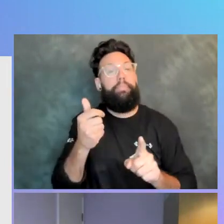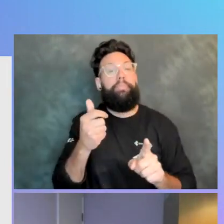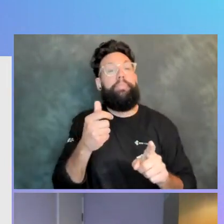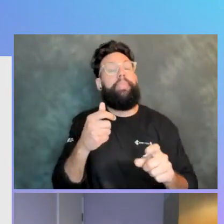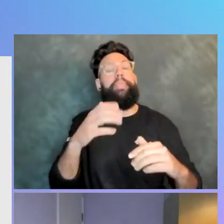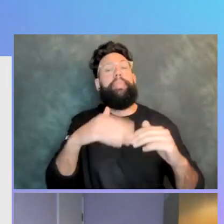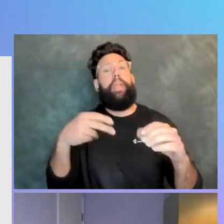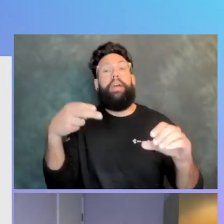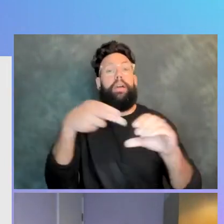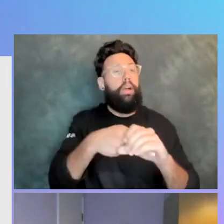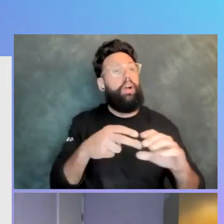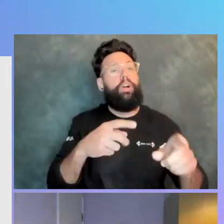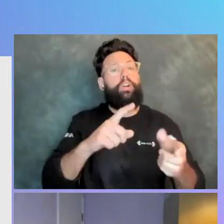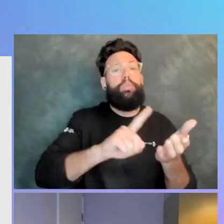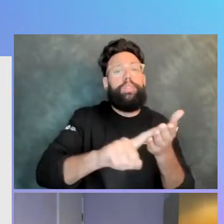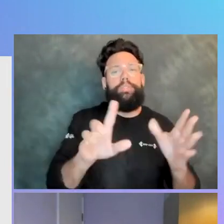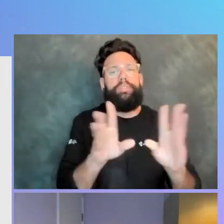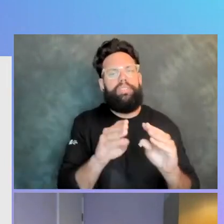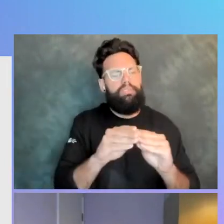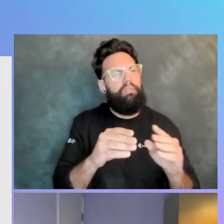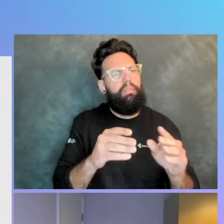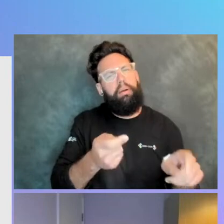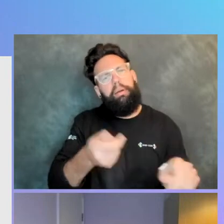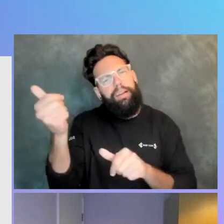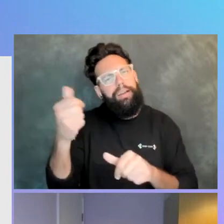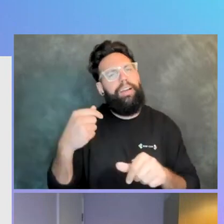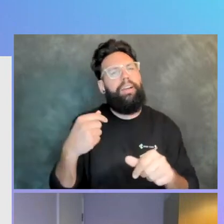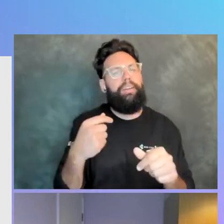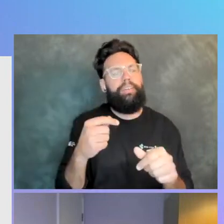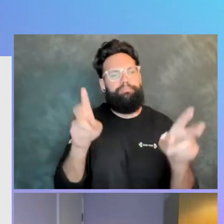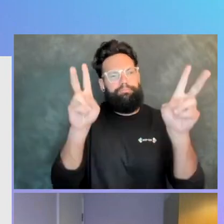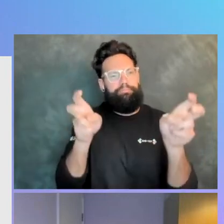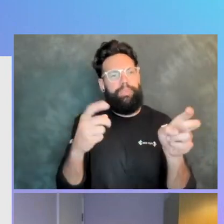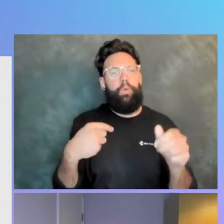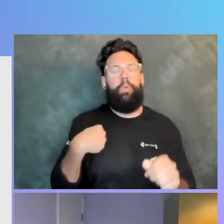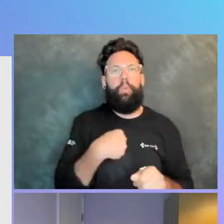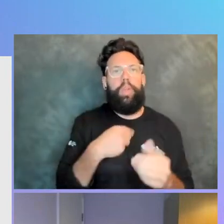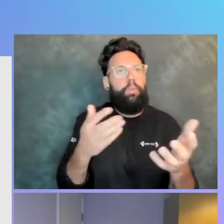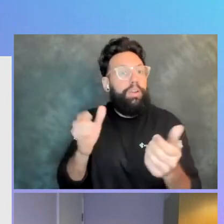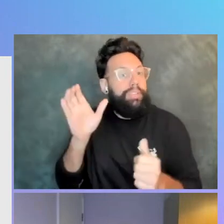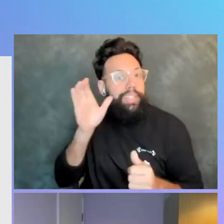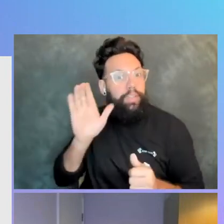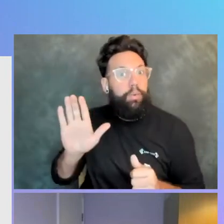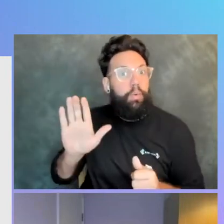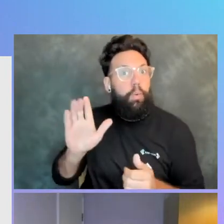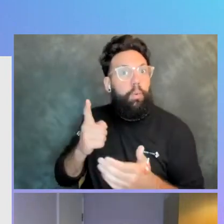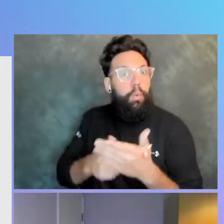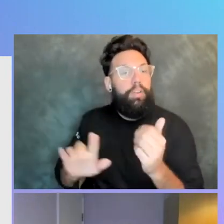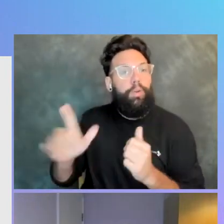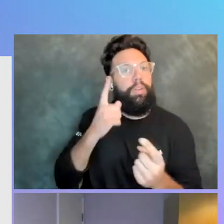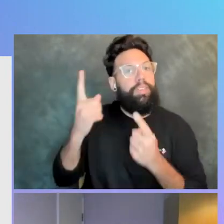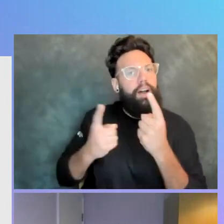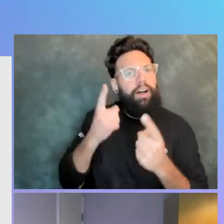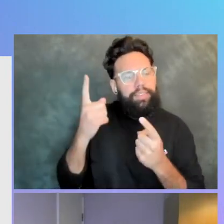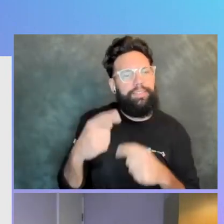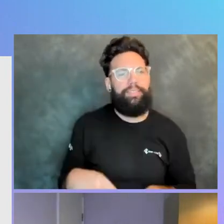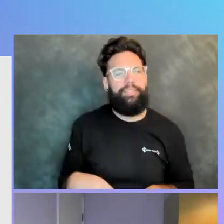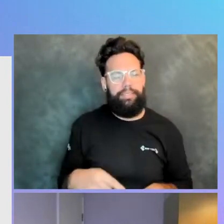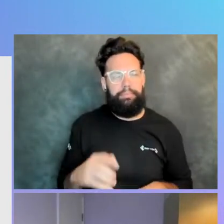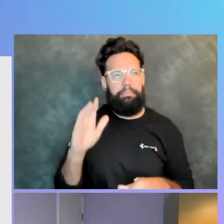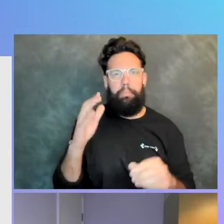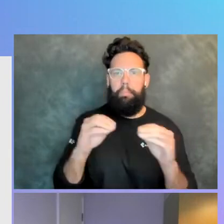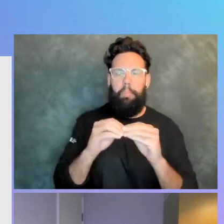easier to understand what it entails. We just want to chat about your opinion on how you're finding some things we're doing. Is hopefully much less